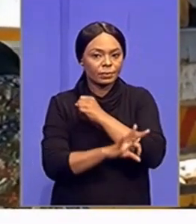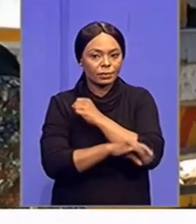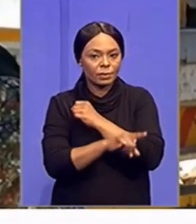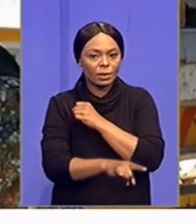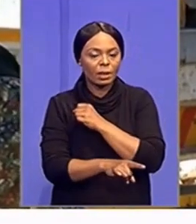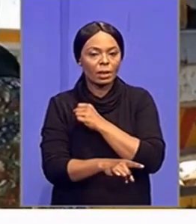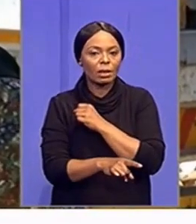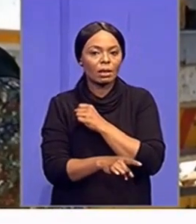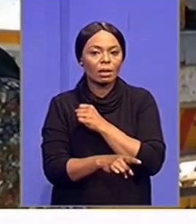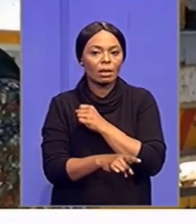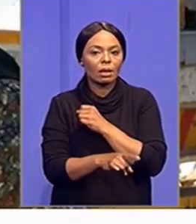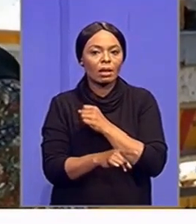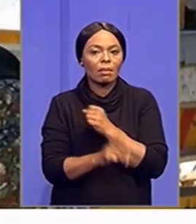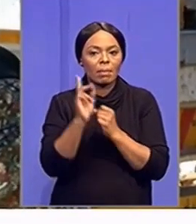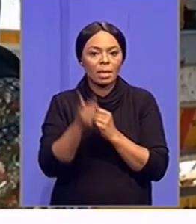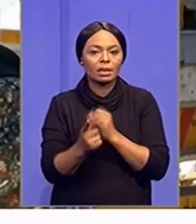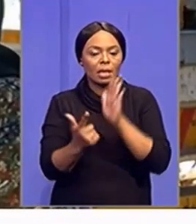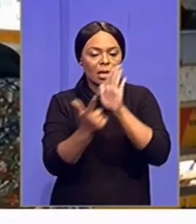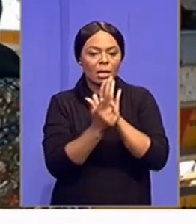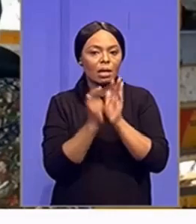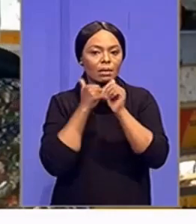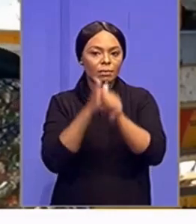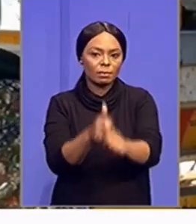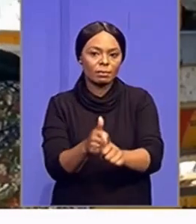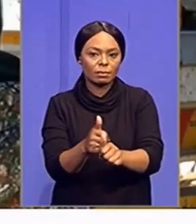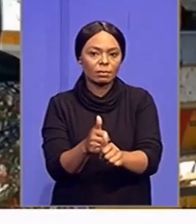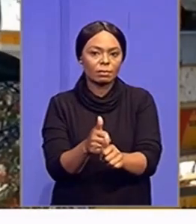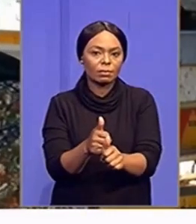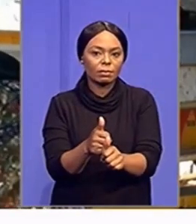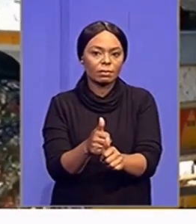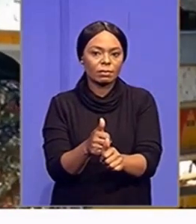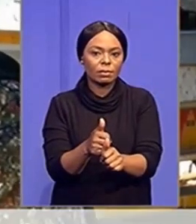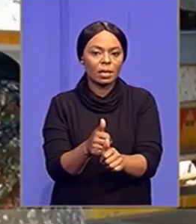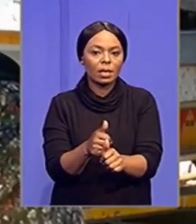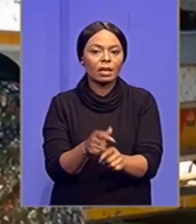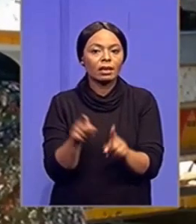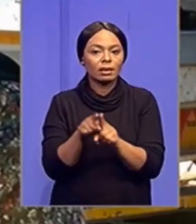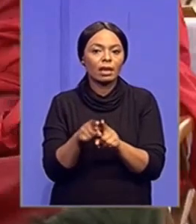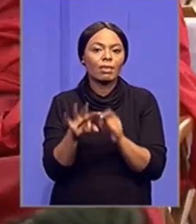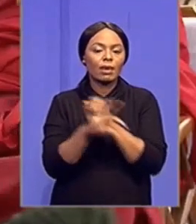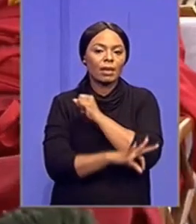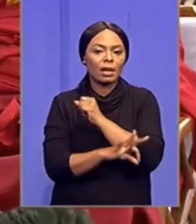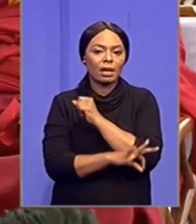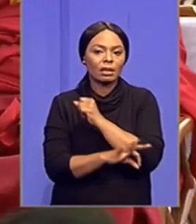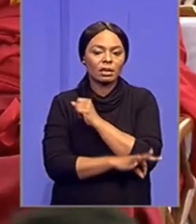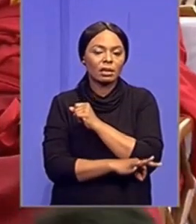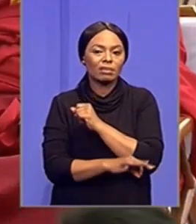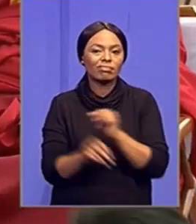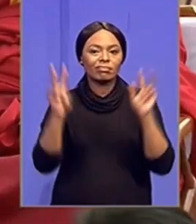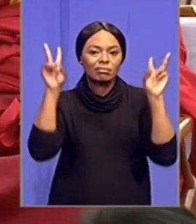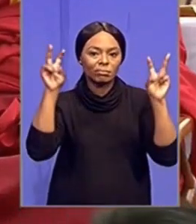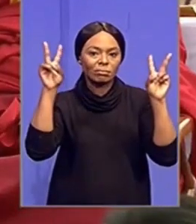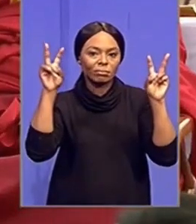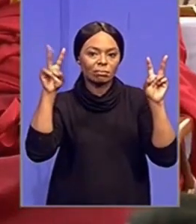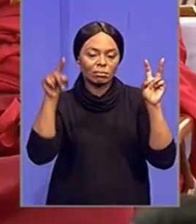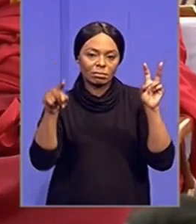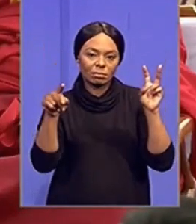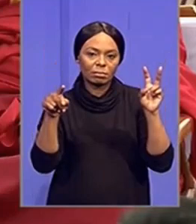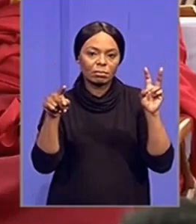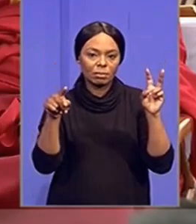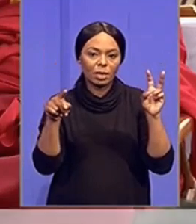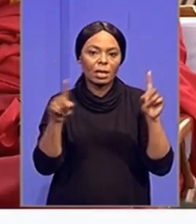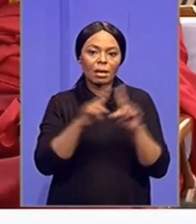Affairs, and it's dealt with as a immigration matter solely. We have not been